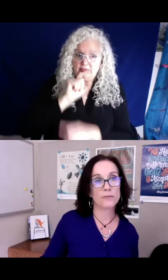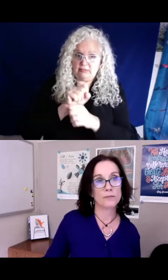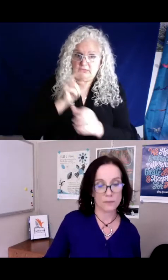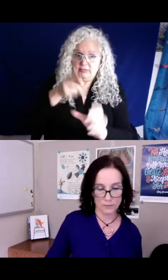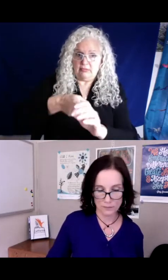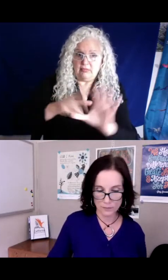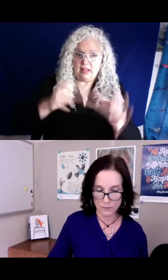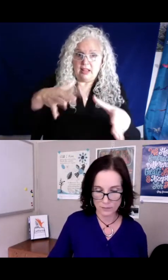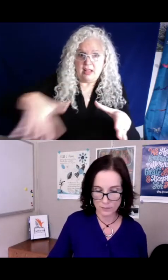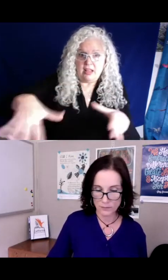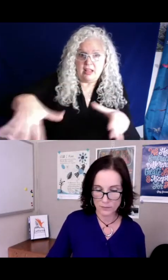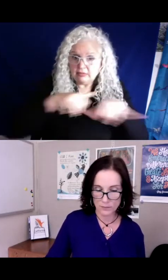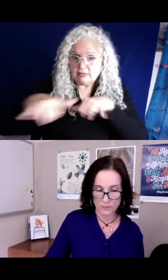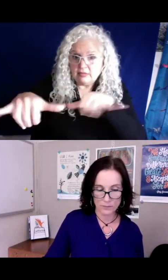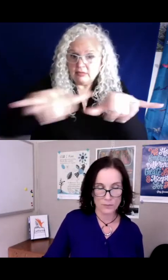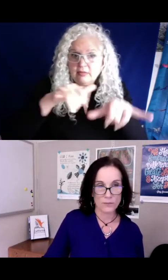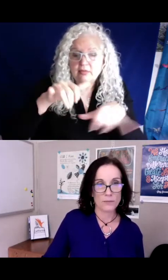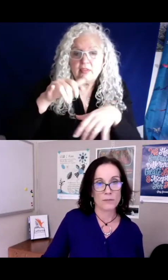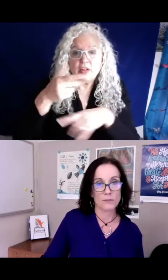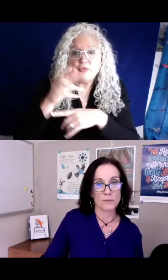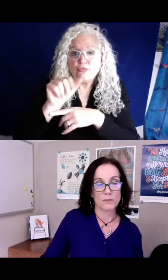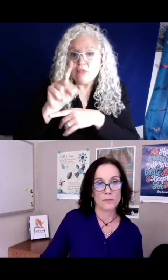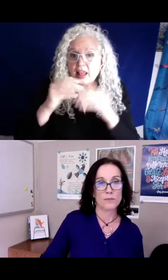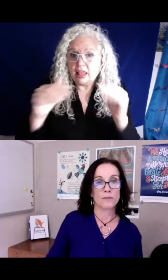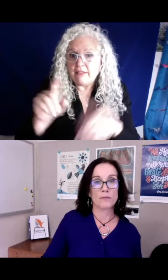consider if the child is